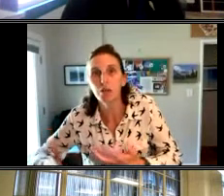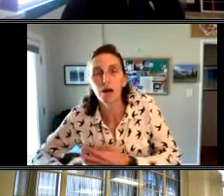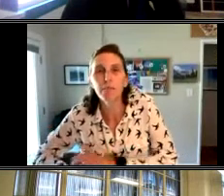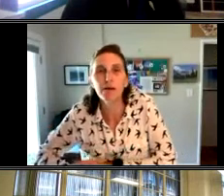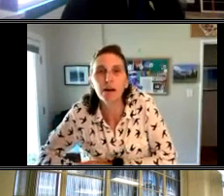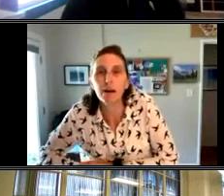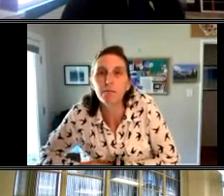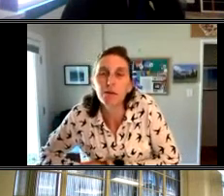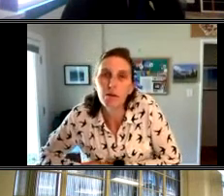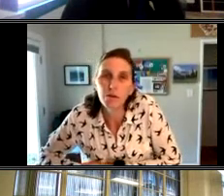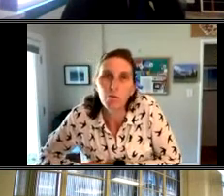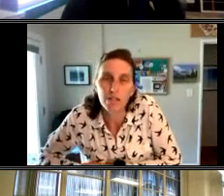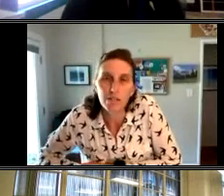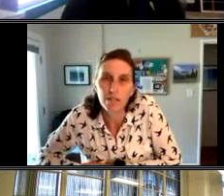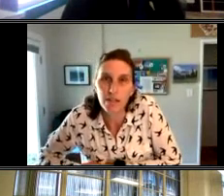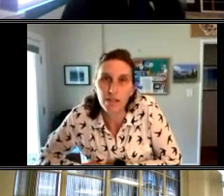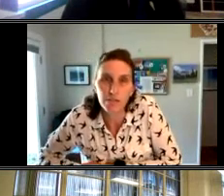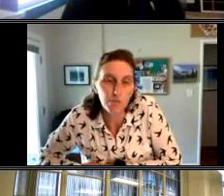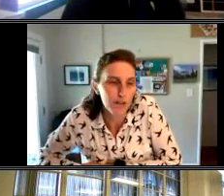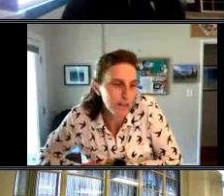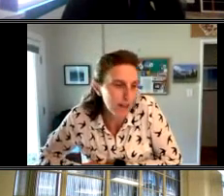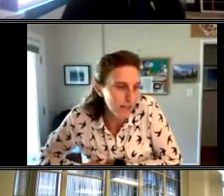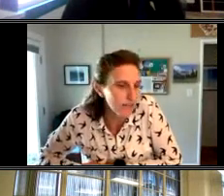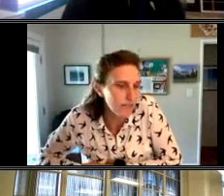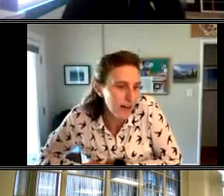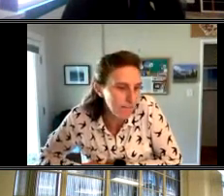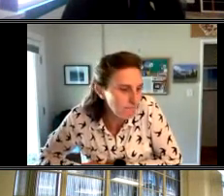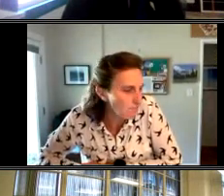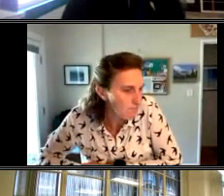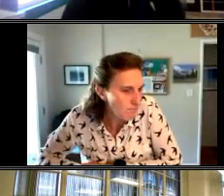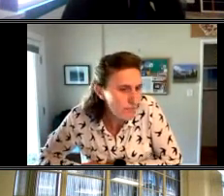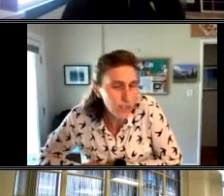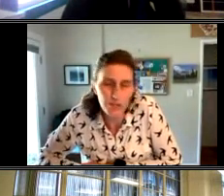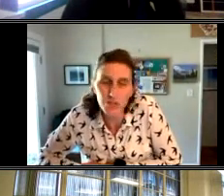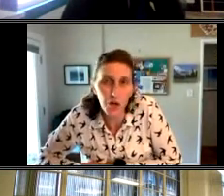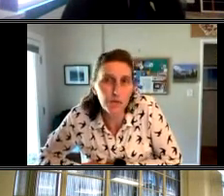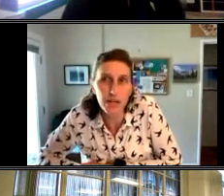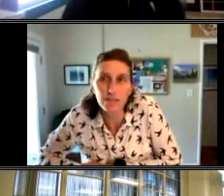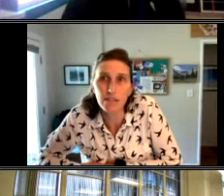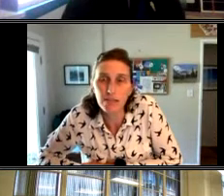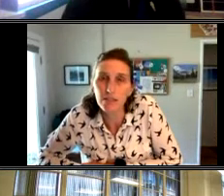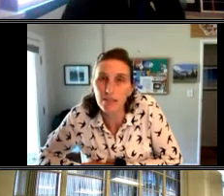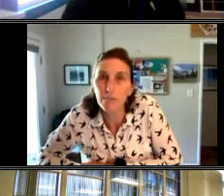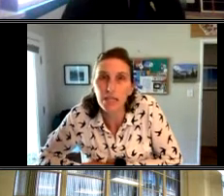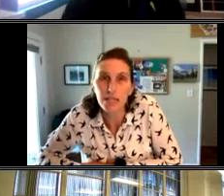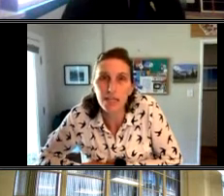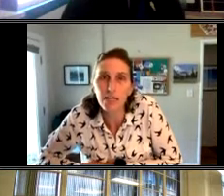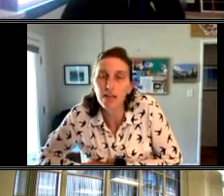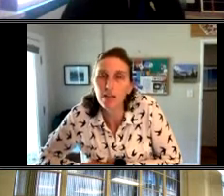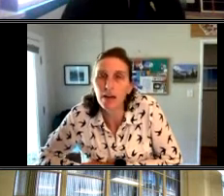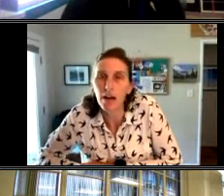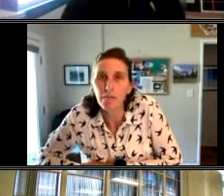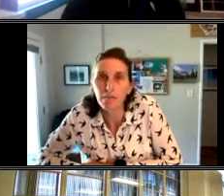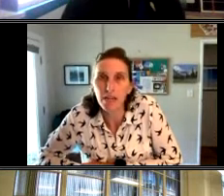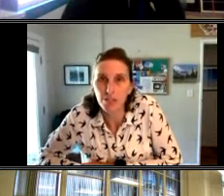how we show up, what kind of tone that sets in the